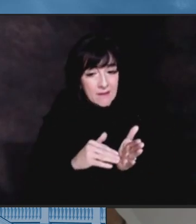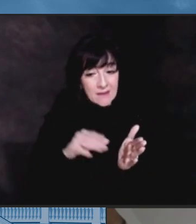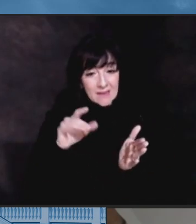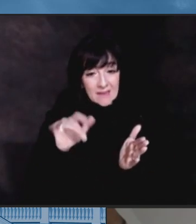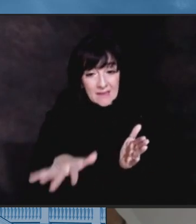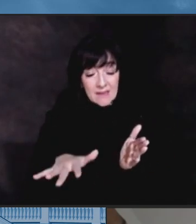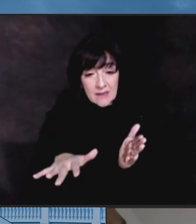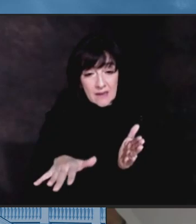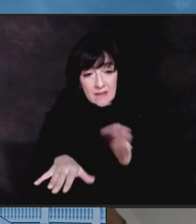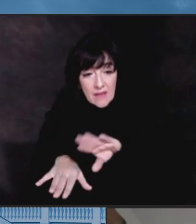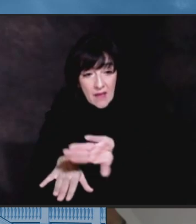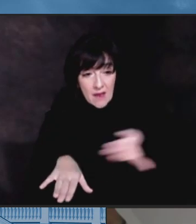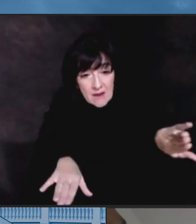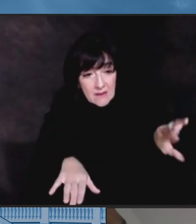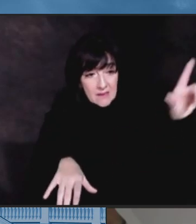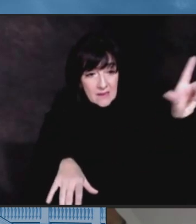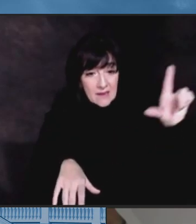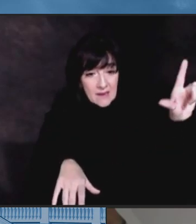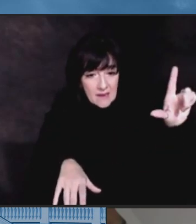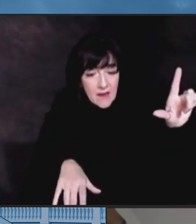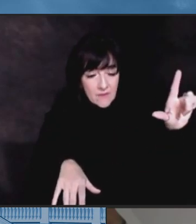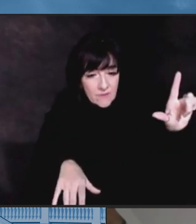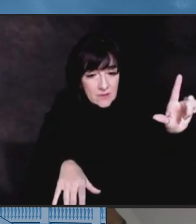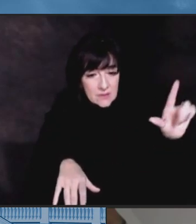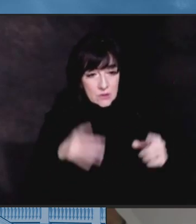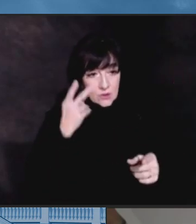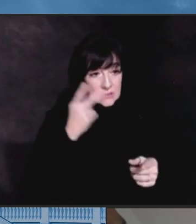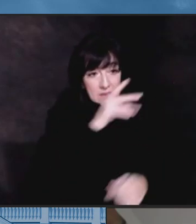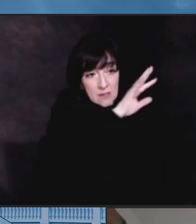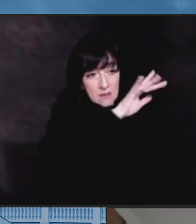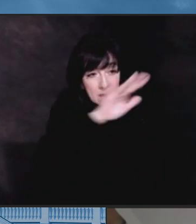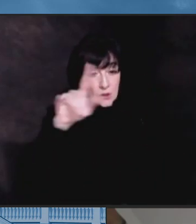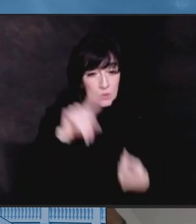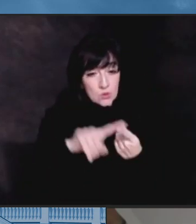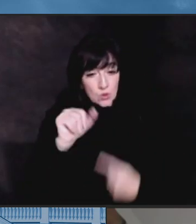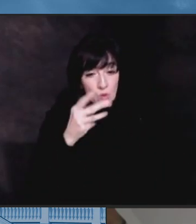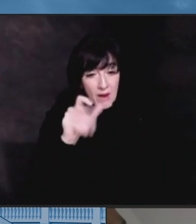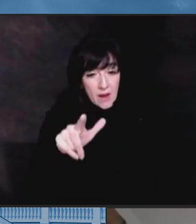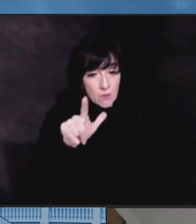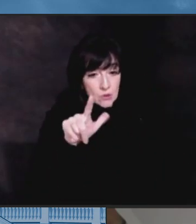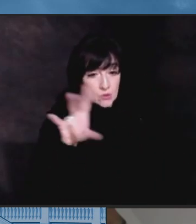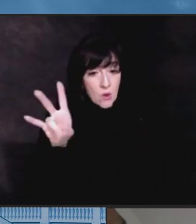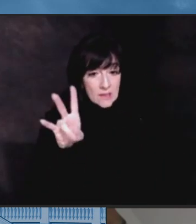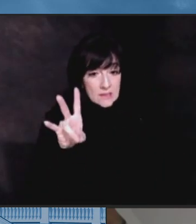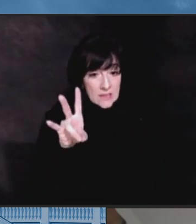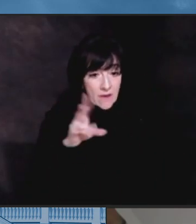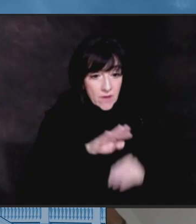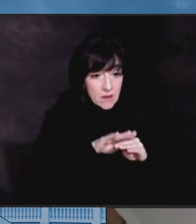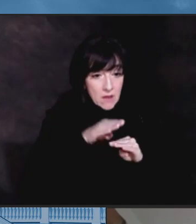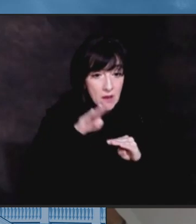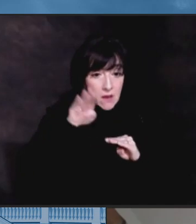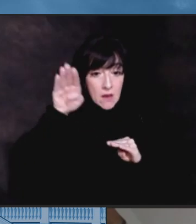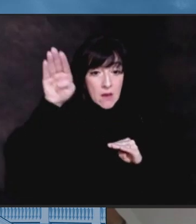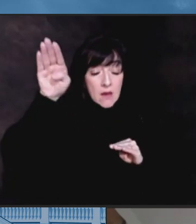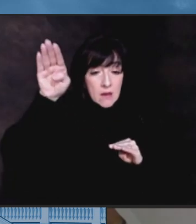can see the run up there till April 27th, I think was the peak. It says here